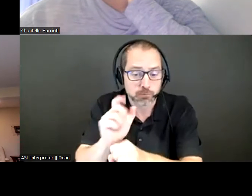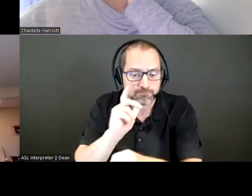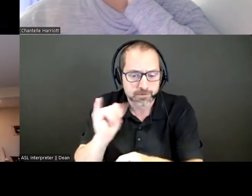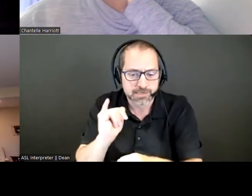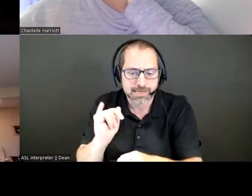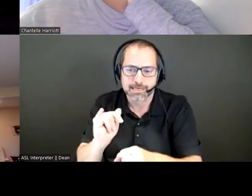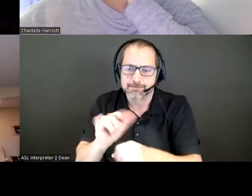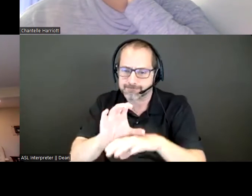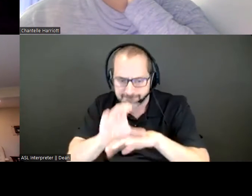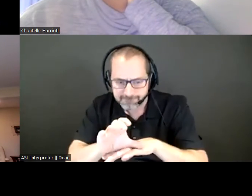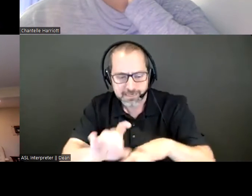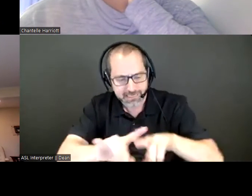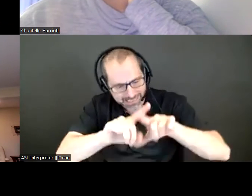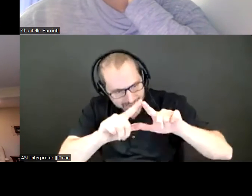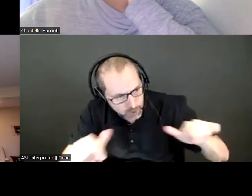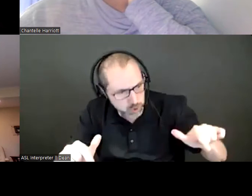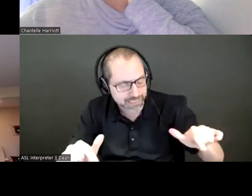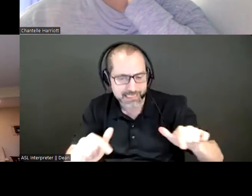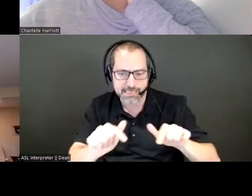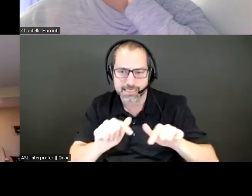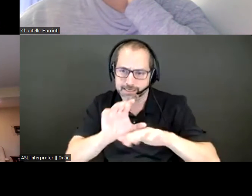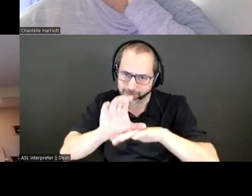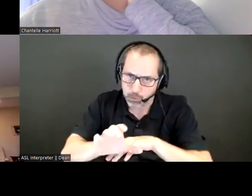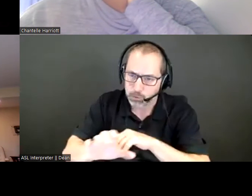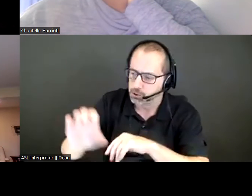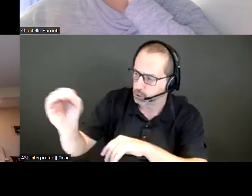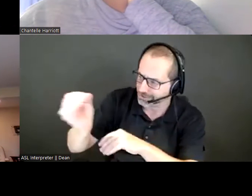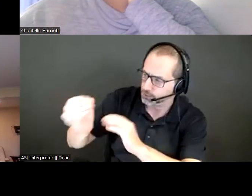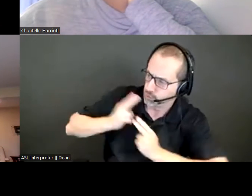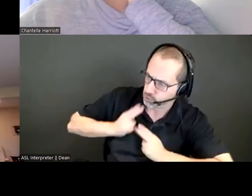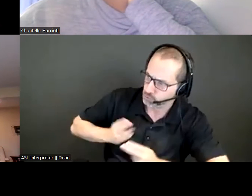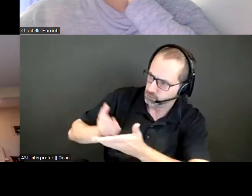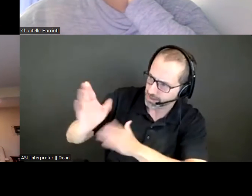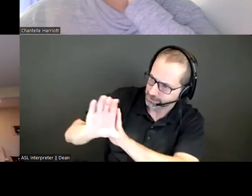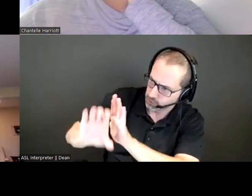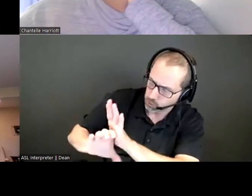enforcing the diversity, enforcing the Ontario Human Rights Code, and